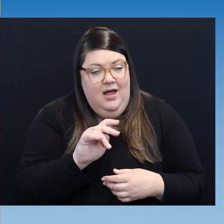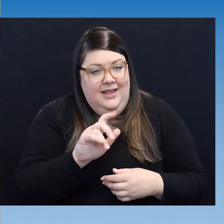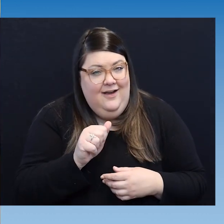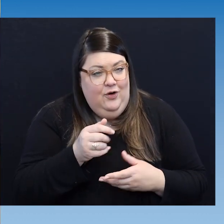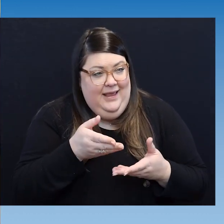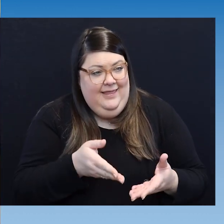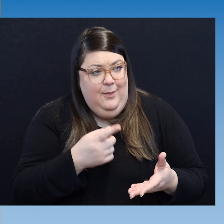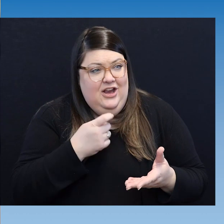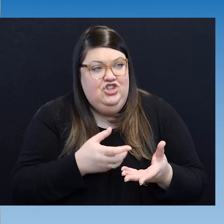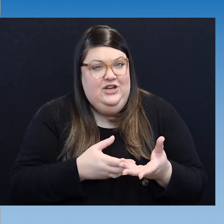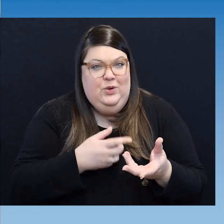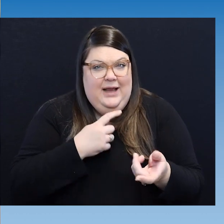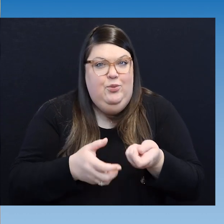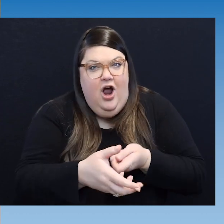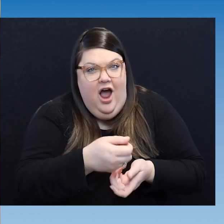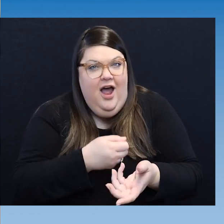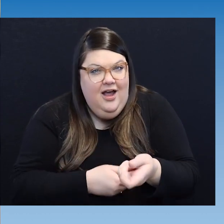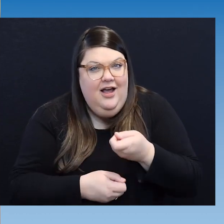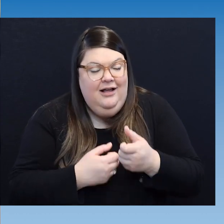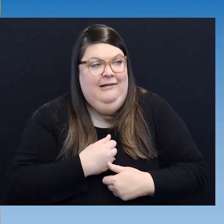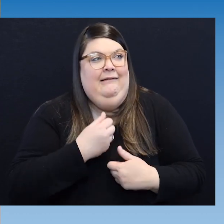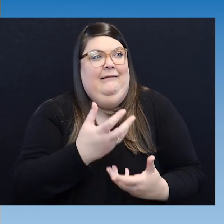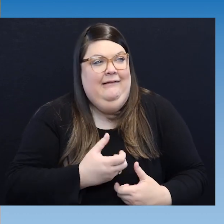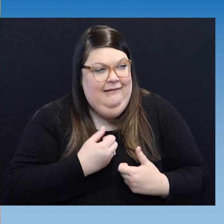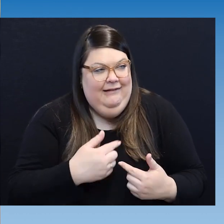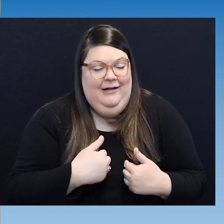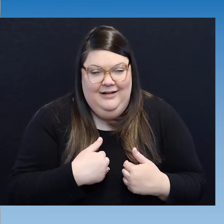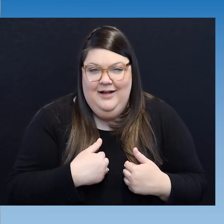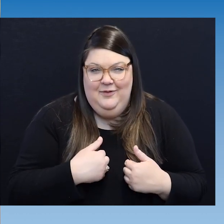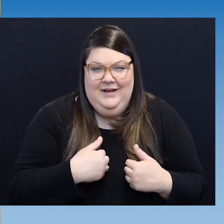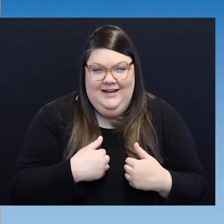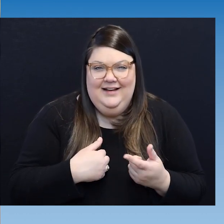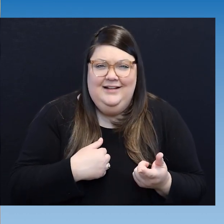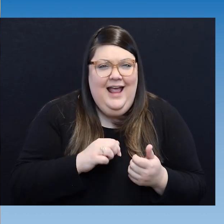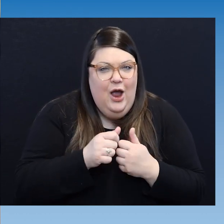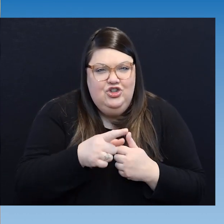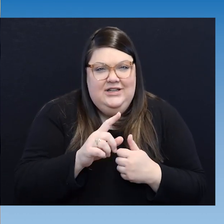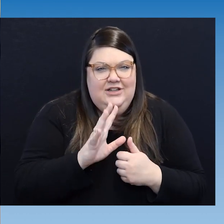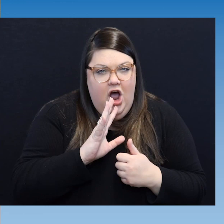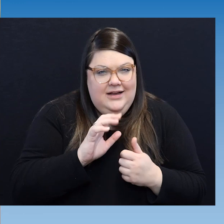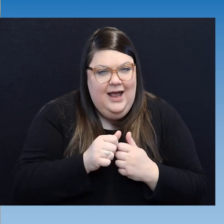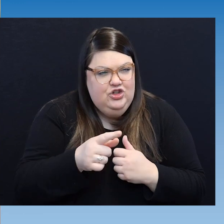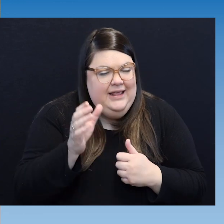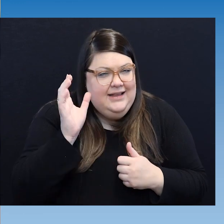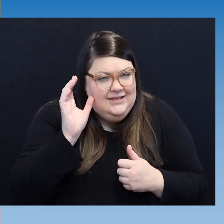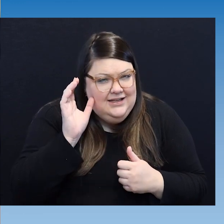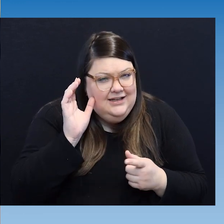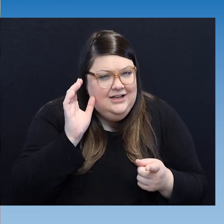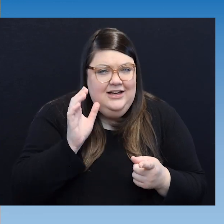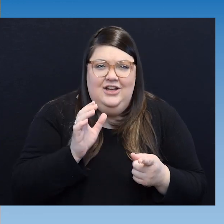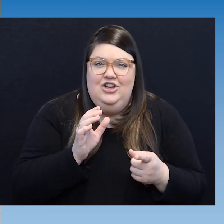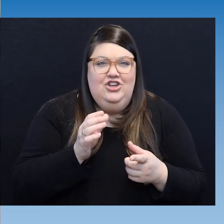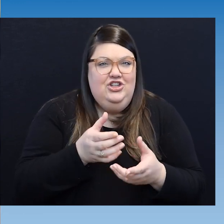a lot out of me, a lot. She just, I mean, just the way she talks and listens, she